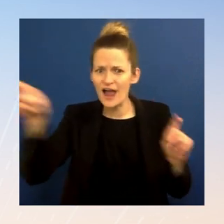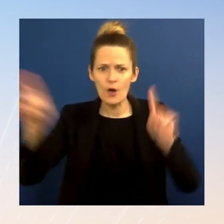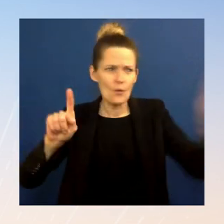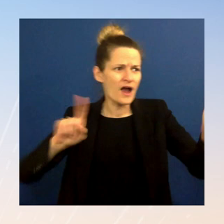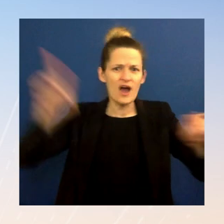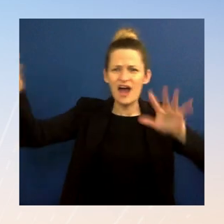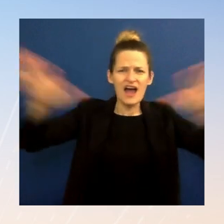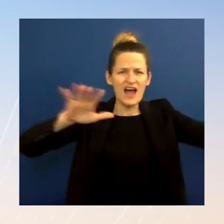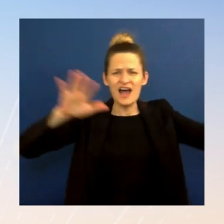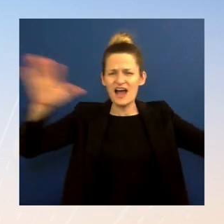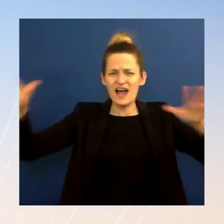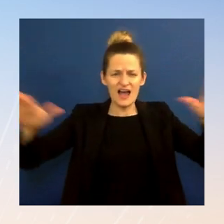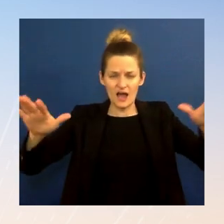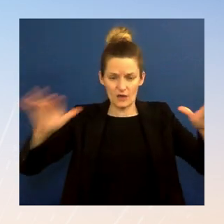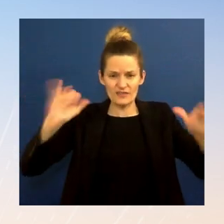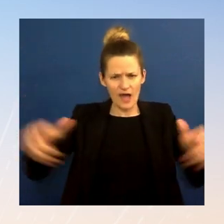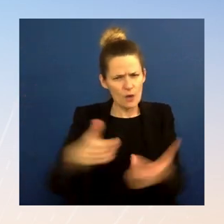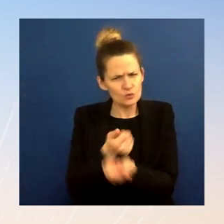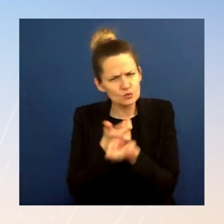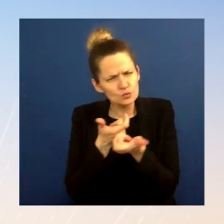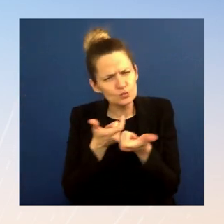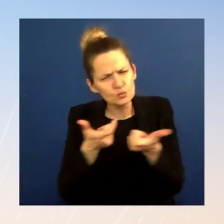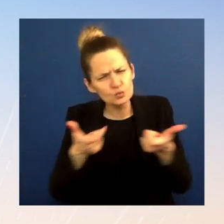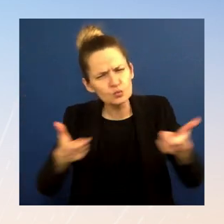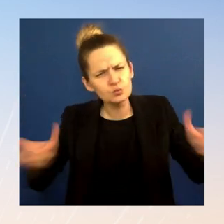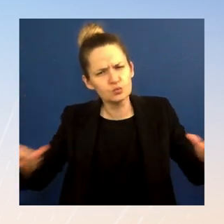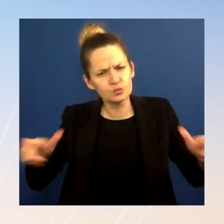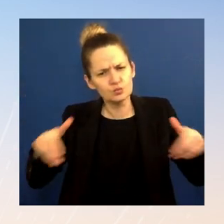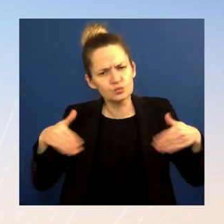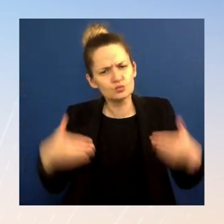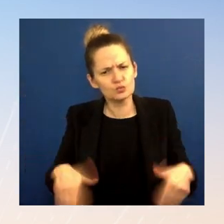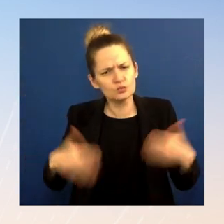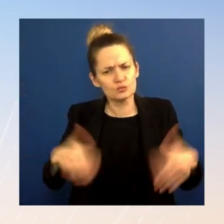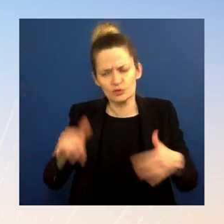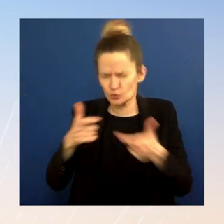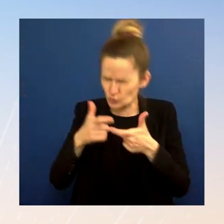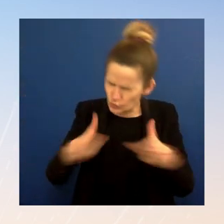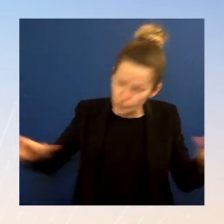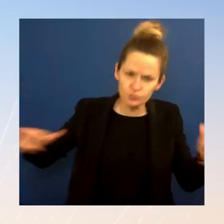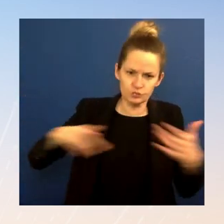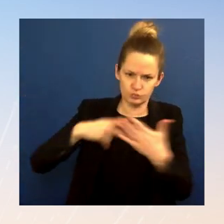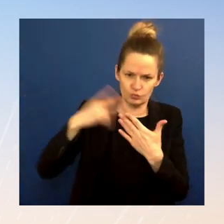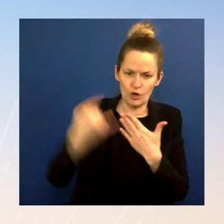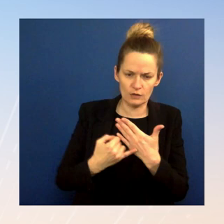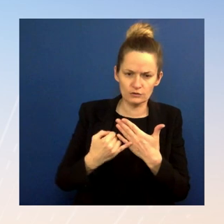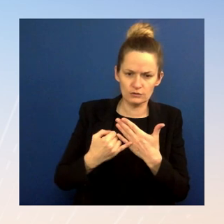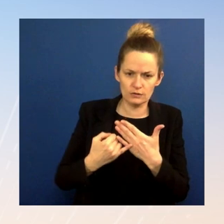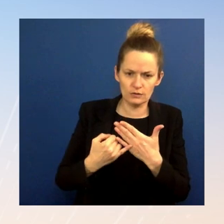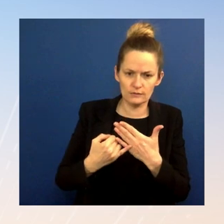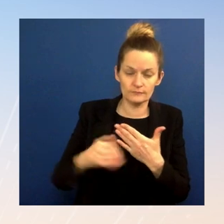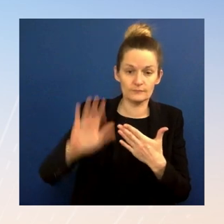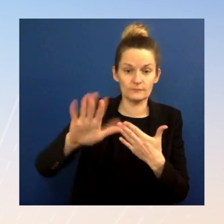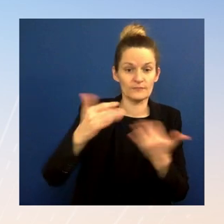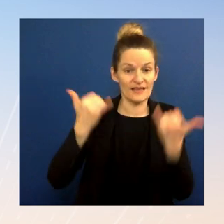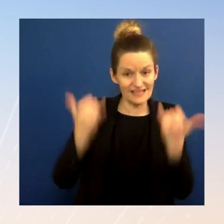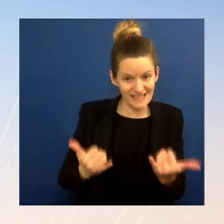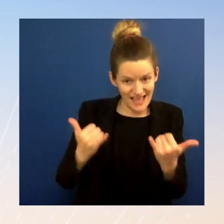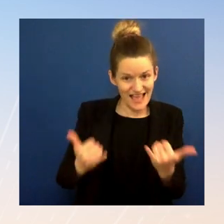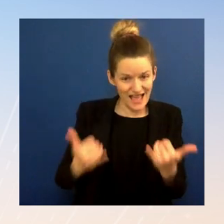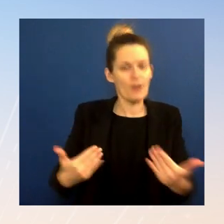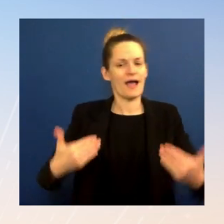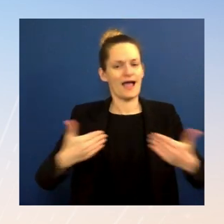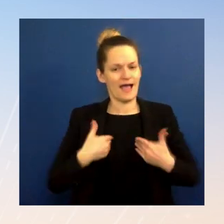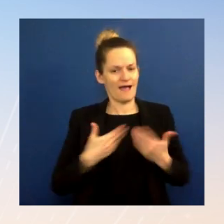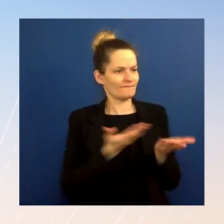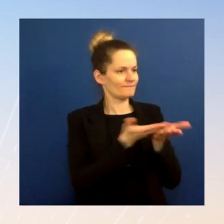in the process where we have all of the tools and we know the operational systems that are needed. And so right now, it's